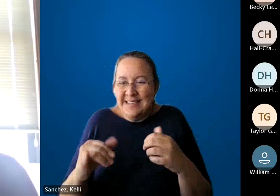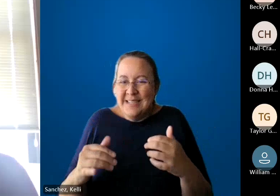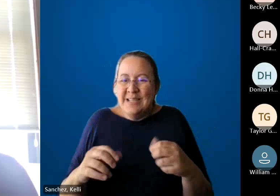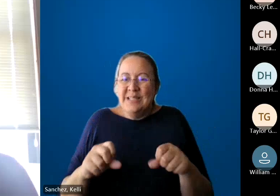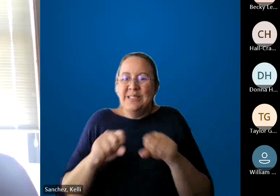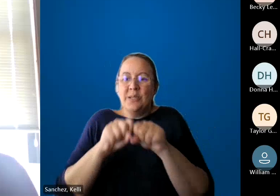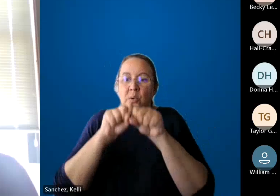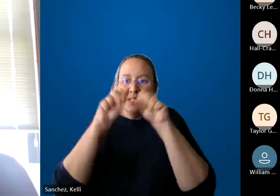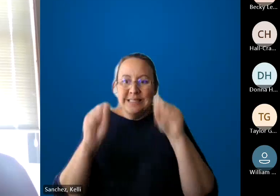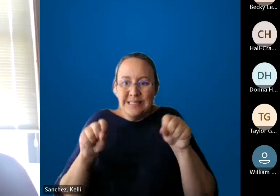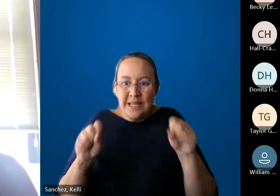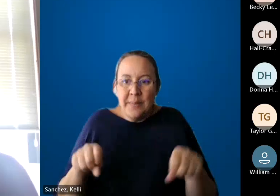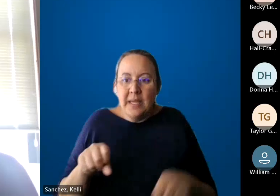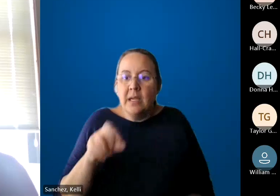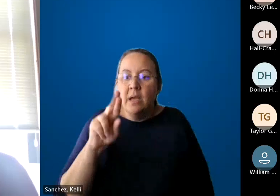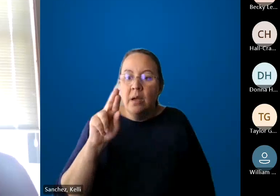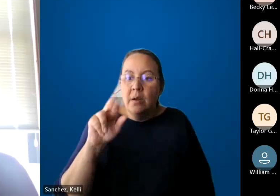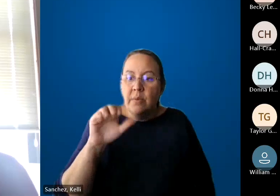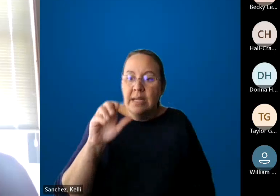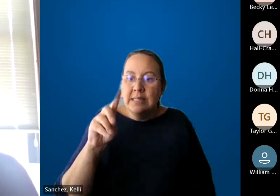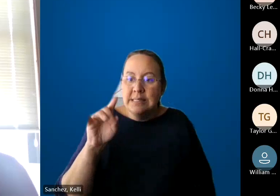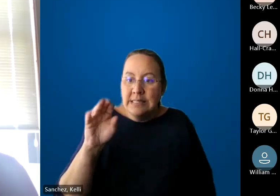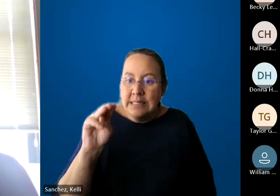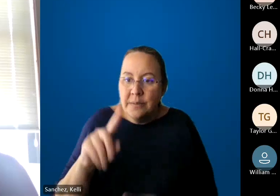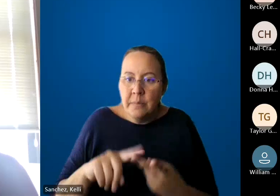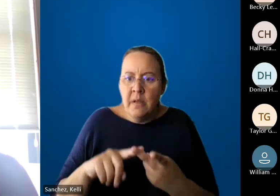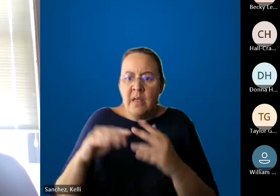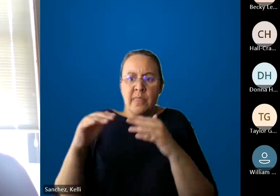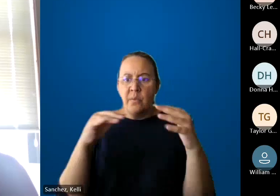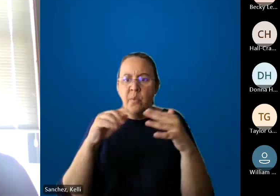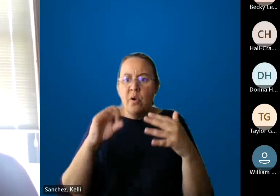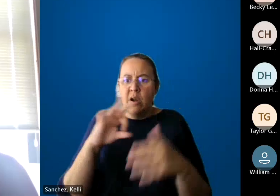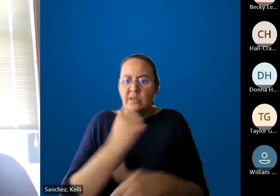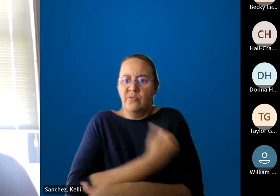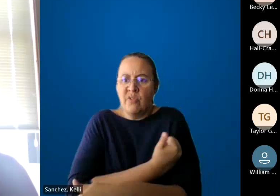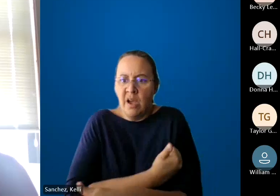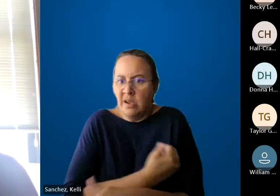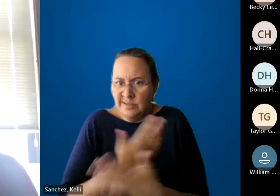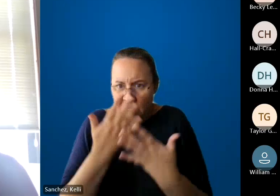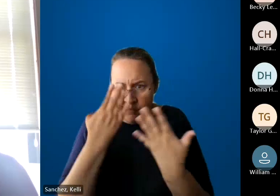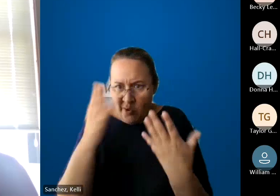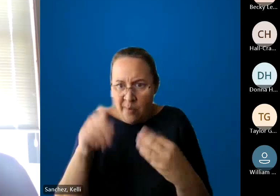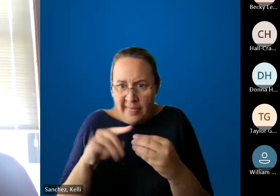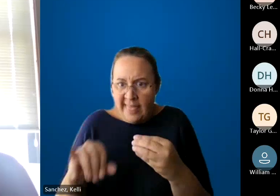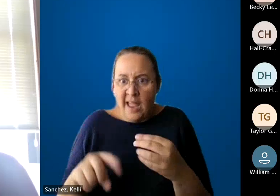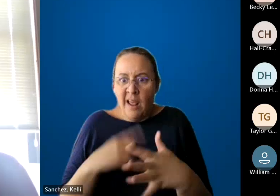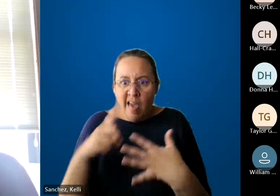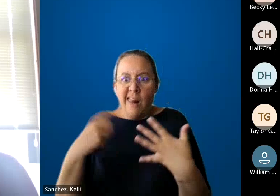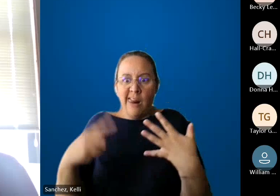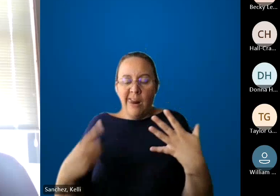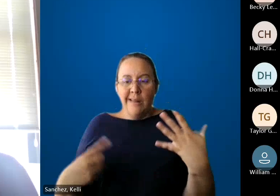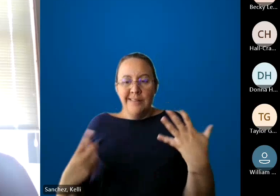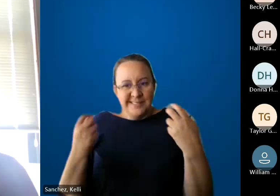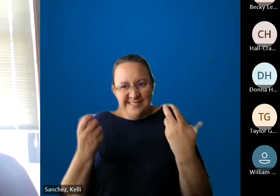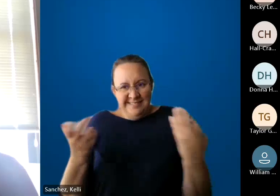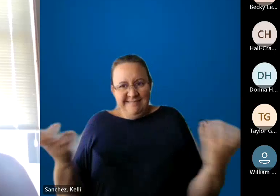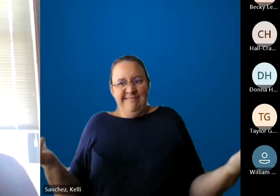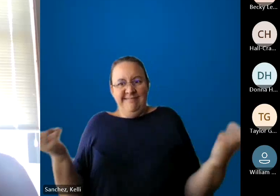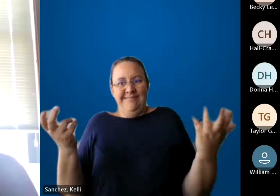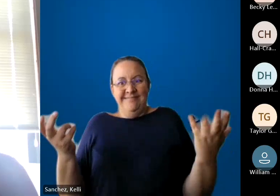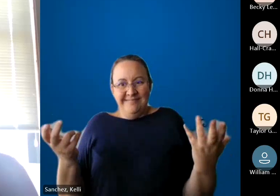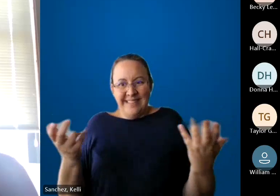They don't talk about things like the war on drugs. They don't talk about, um, it just doesn't come up. Right. And so I Right.